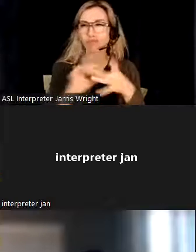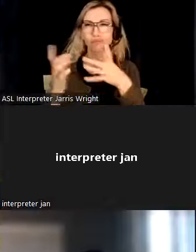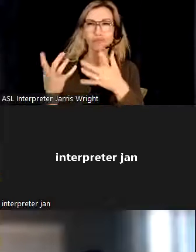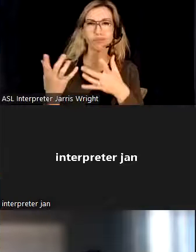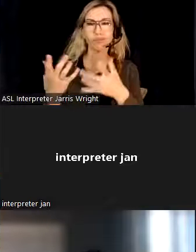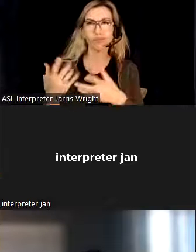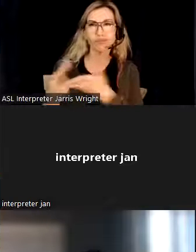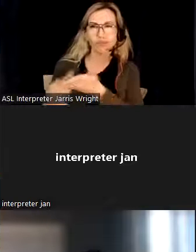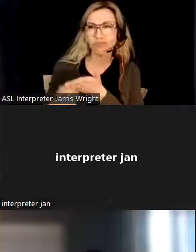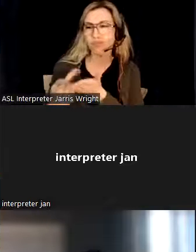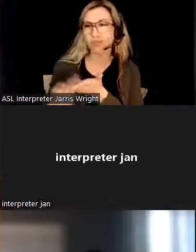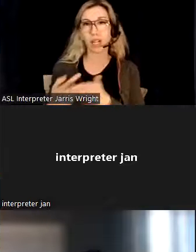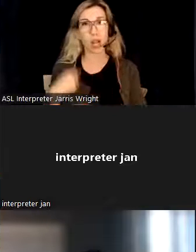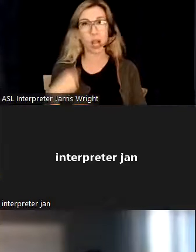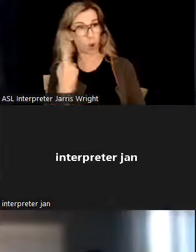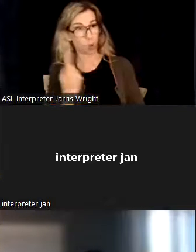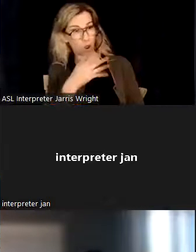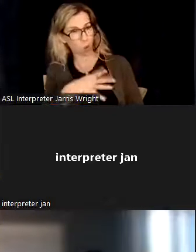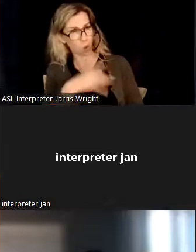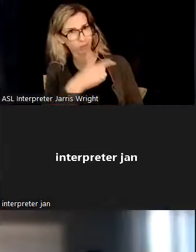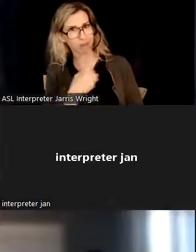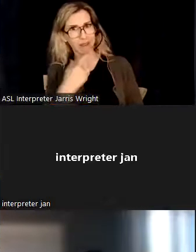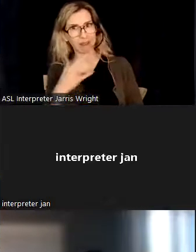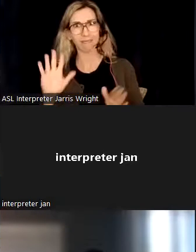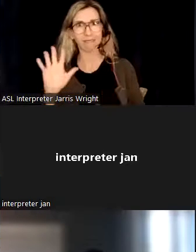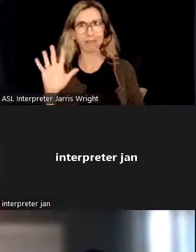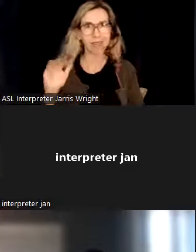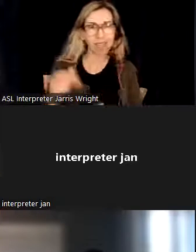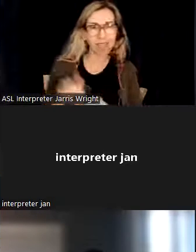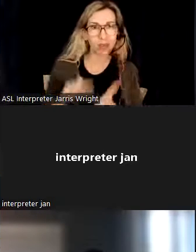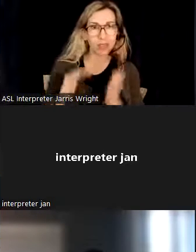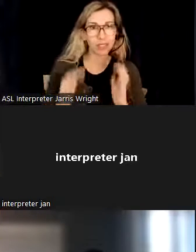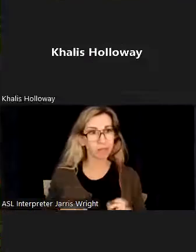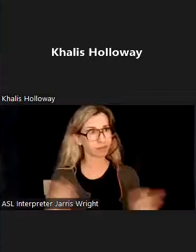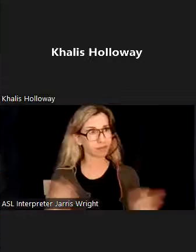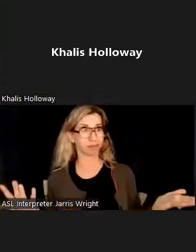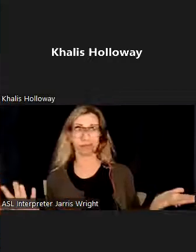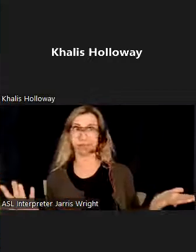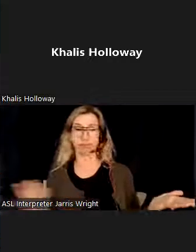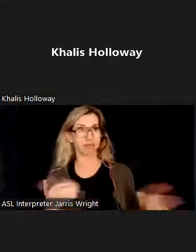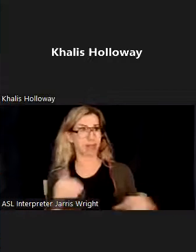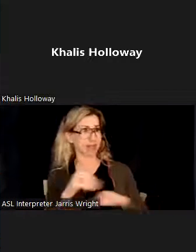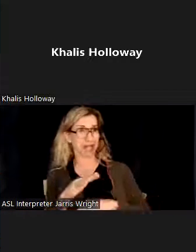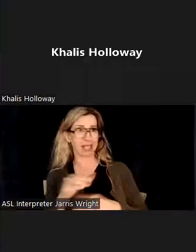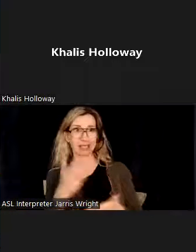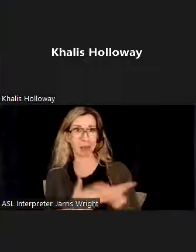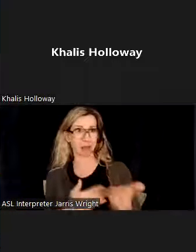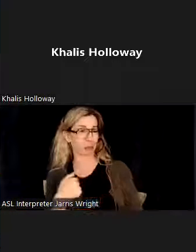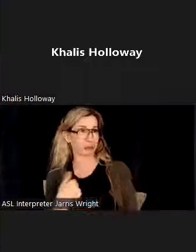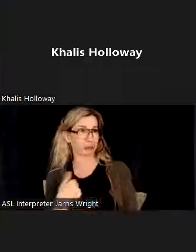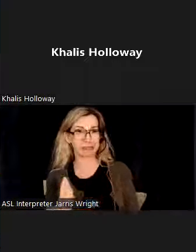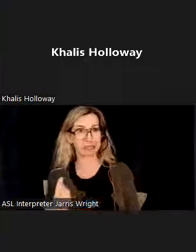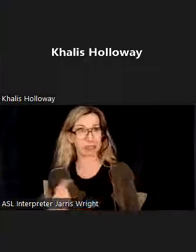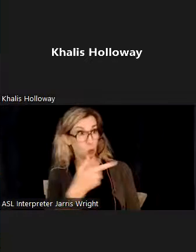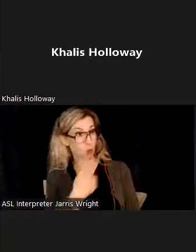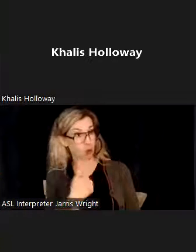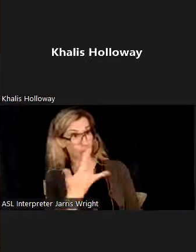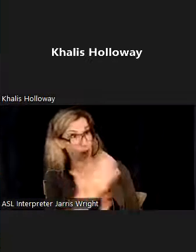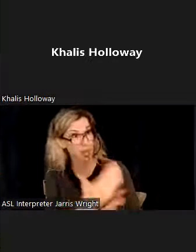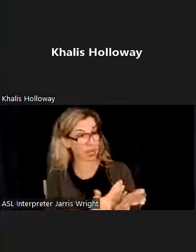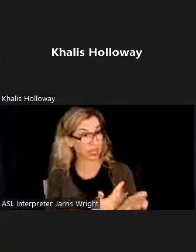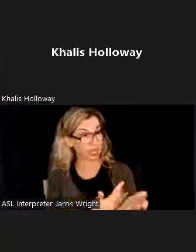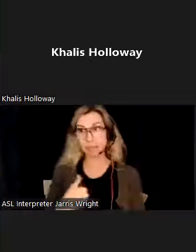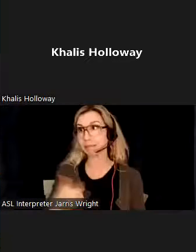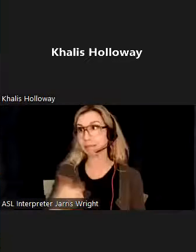heard one lady said she had 5,000 clients. Well, send some my way. I mean, you have a waiting list and I